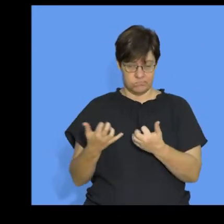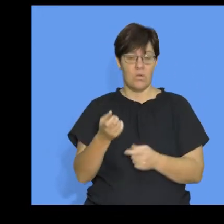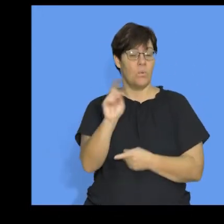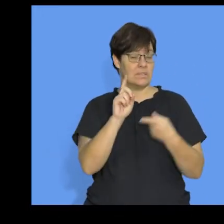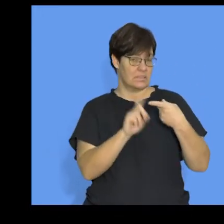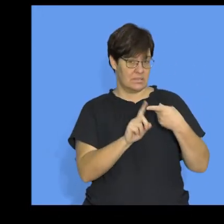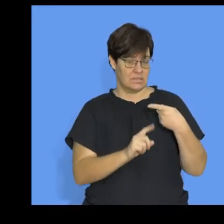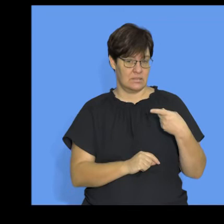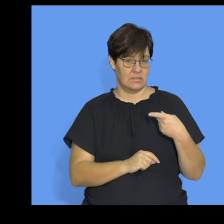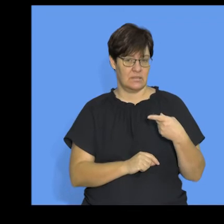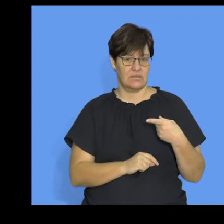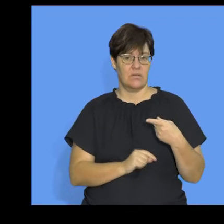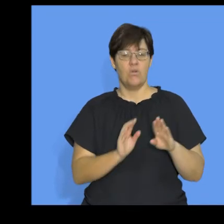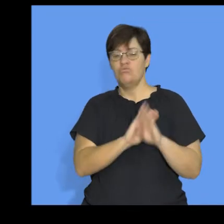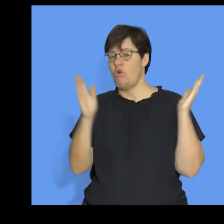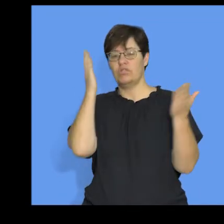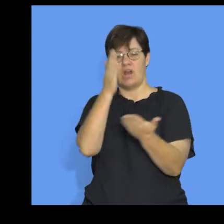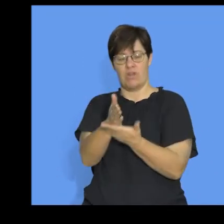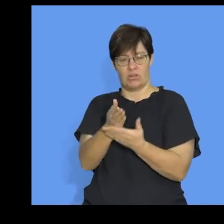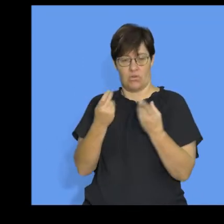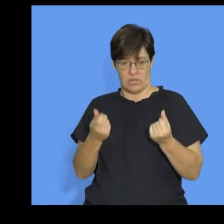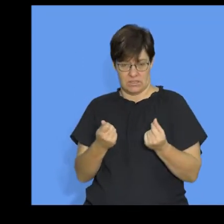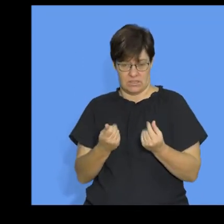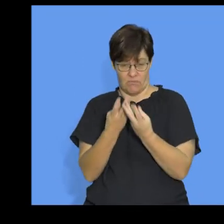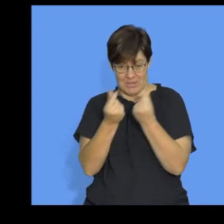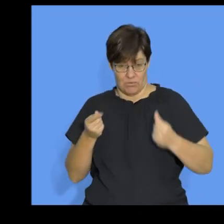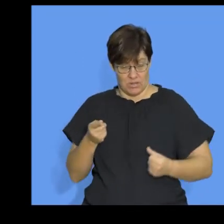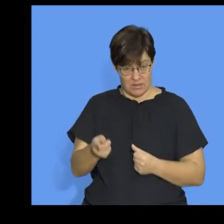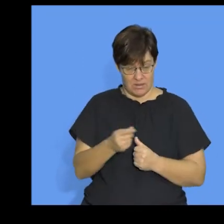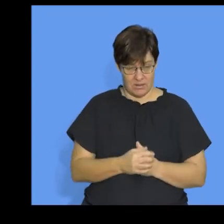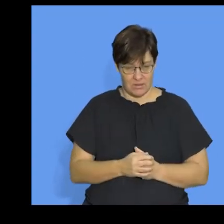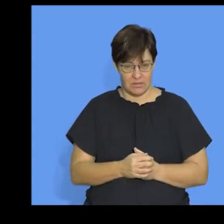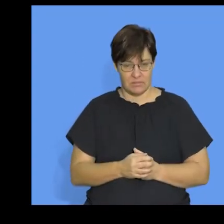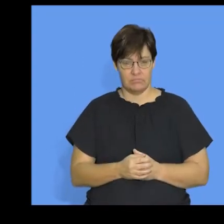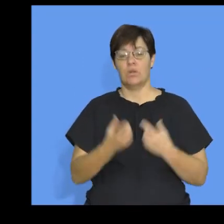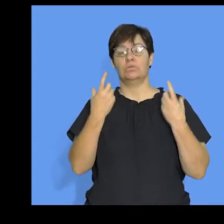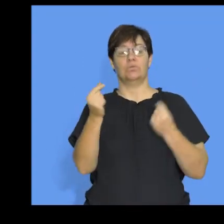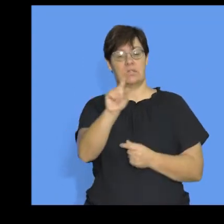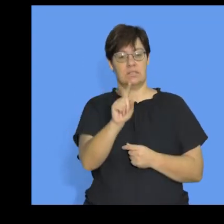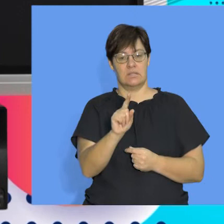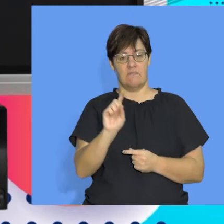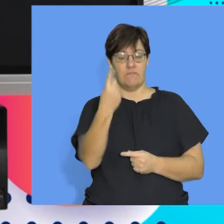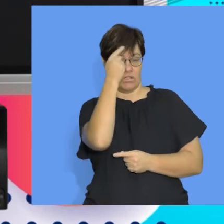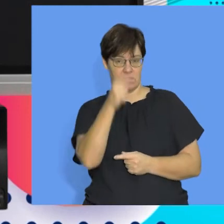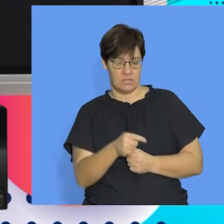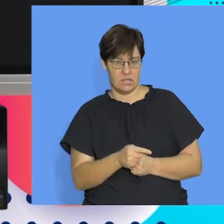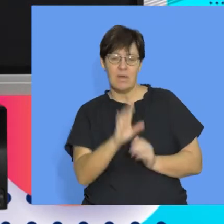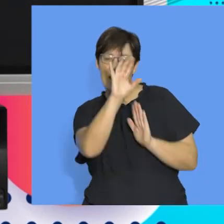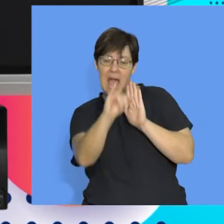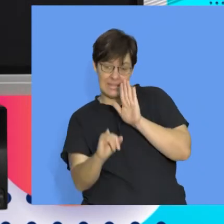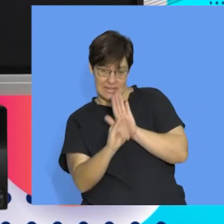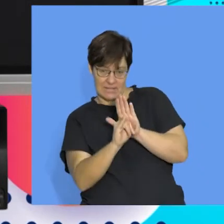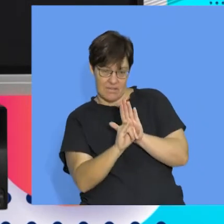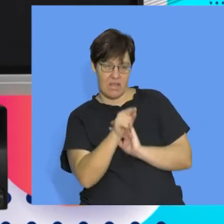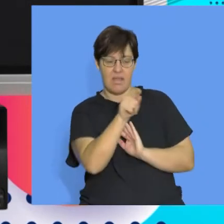the indirect material cost. Right. So this is what we do. Step number 1, identify